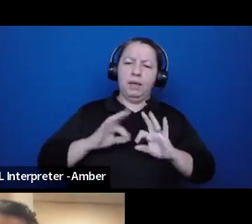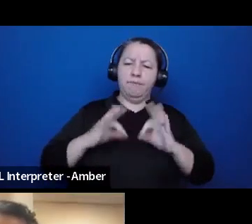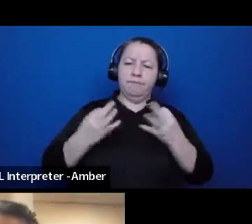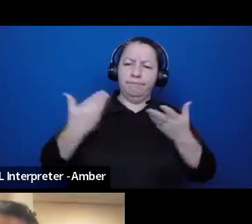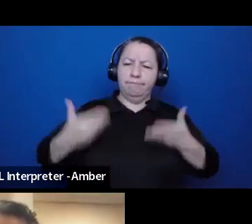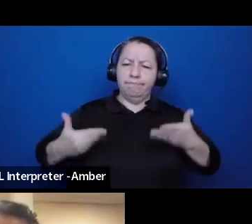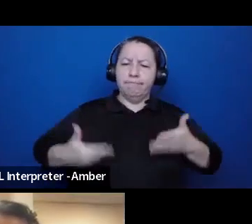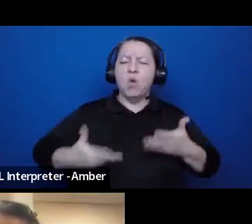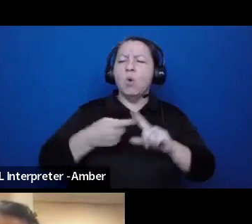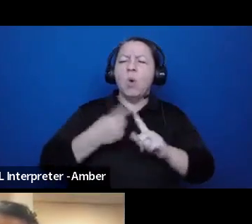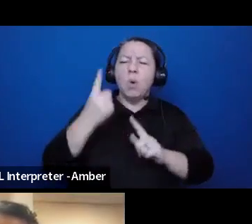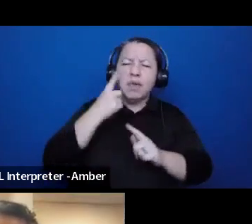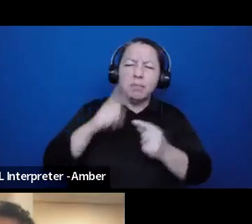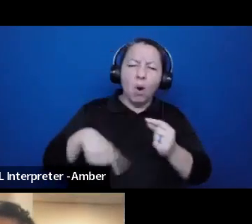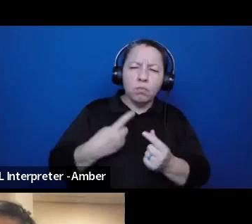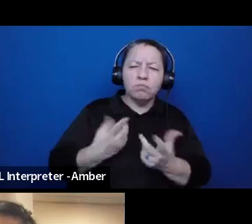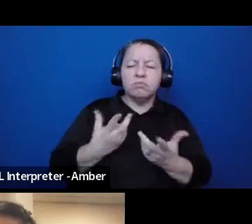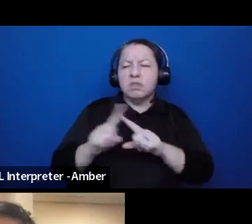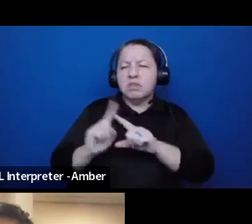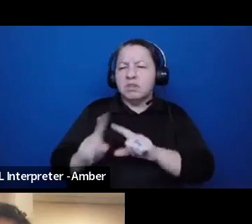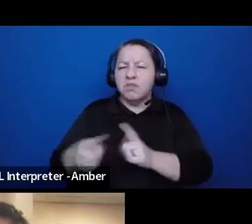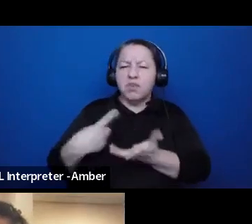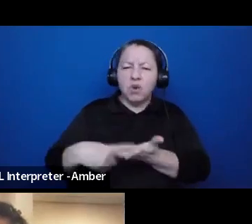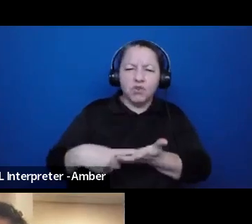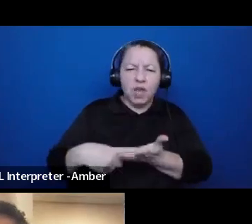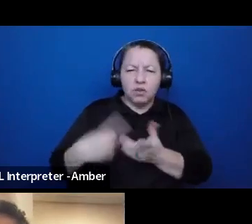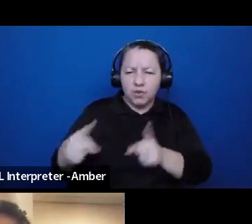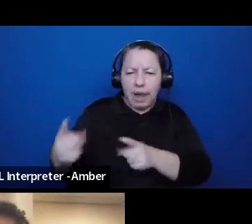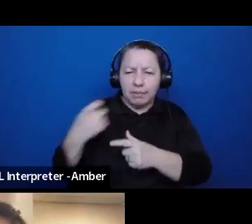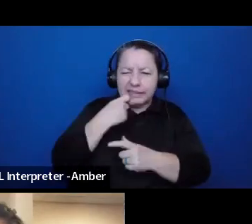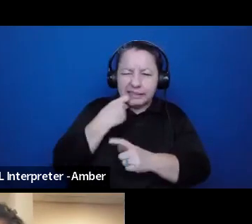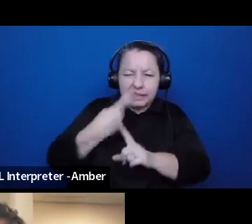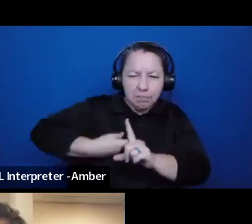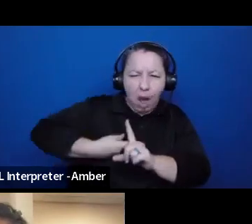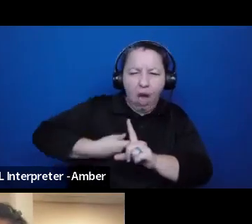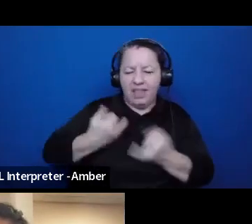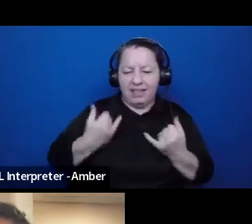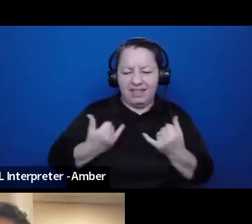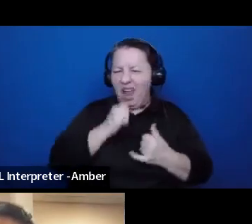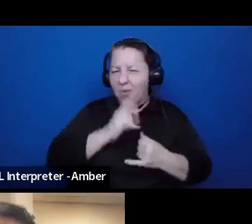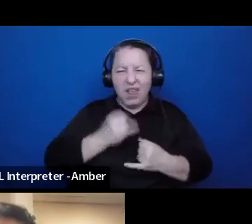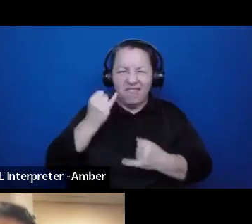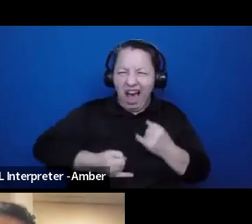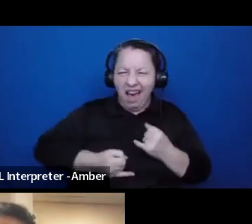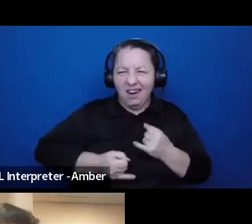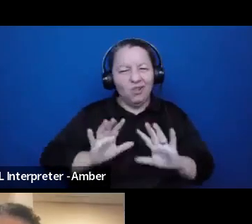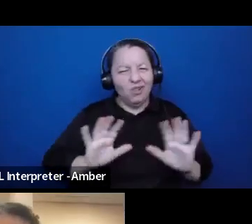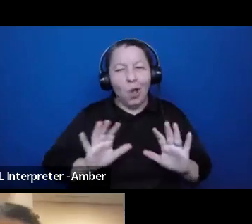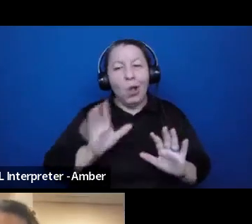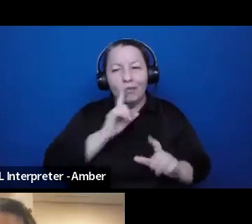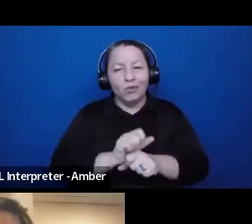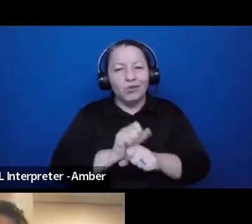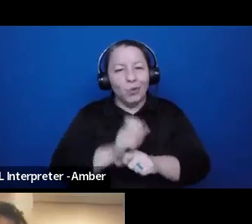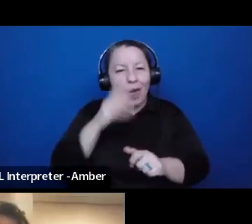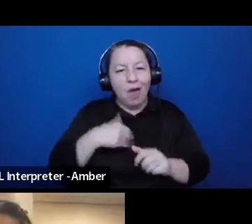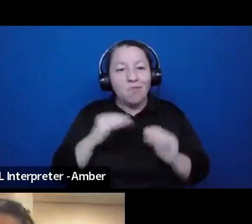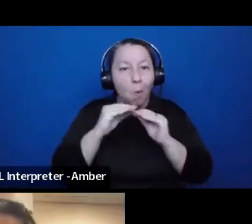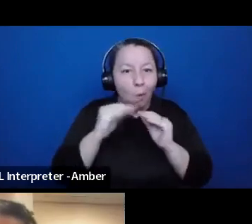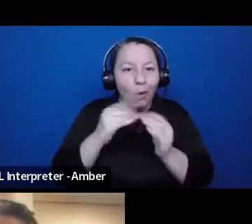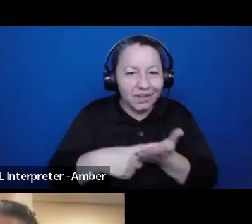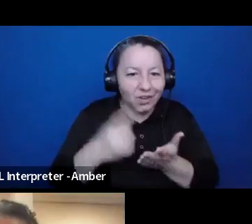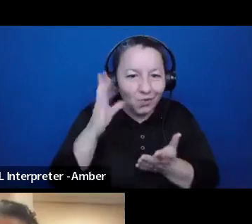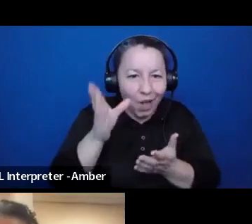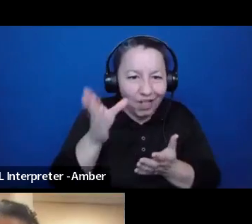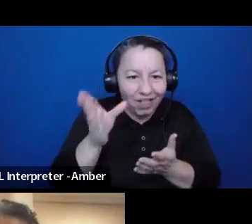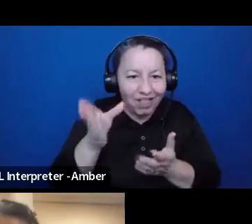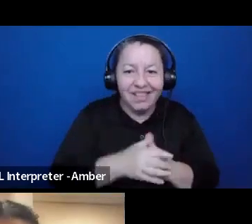this month, and this really being the not the final one, because we are certainly going to have more conversations about this, but the final